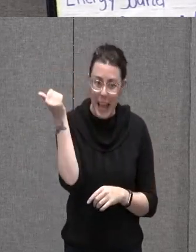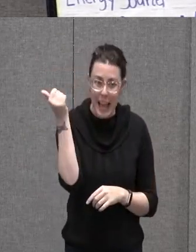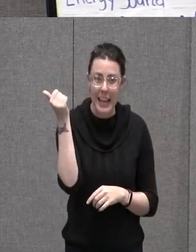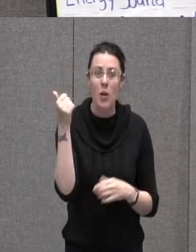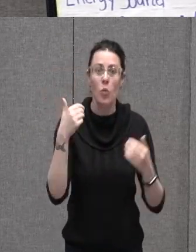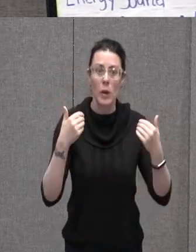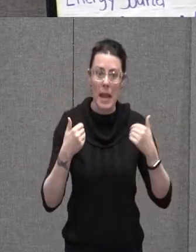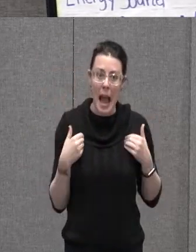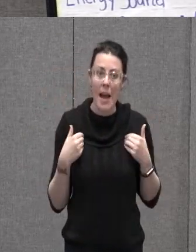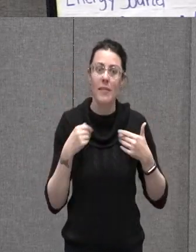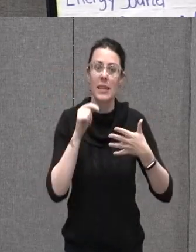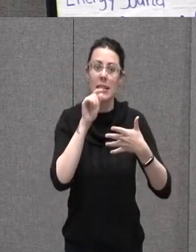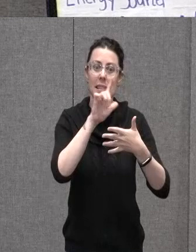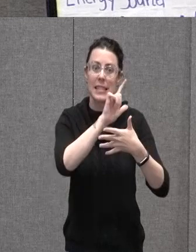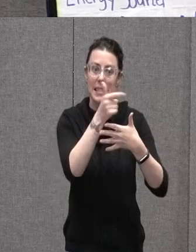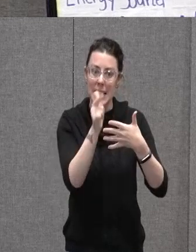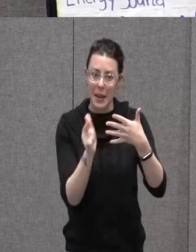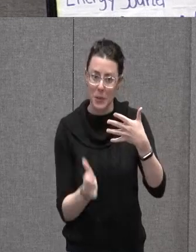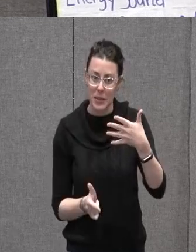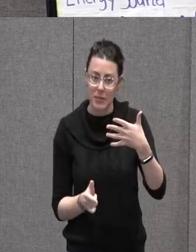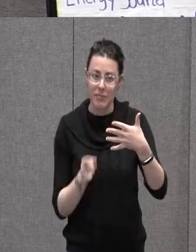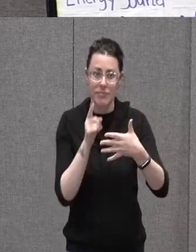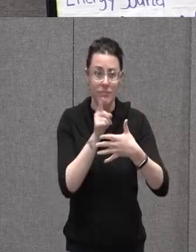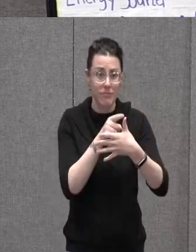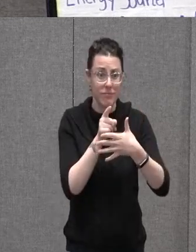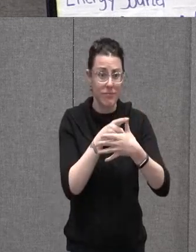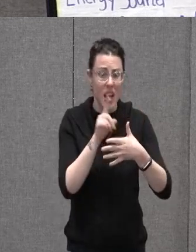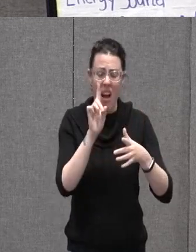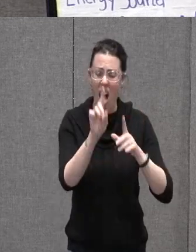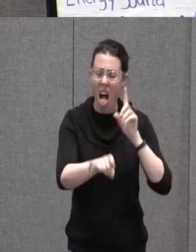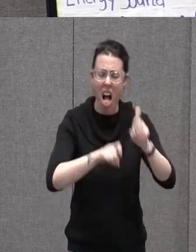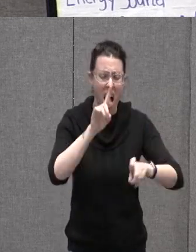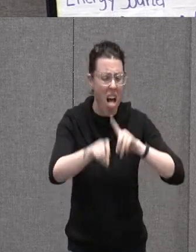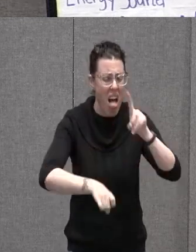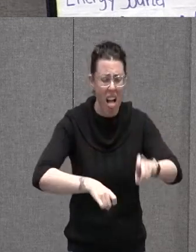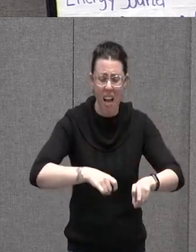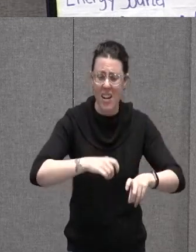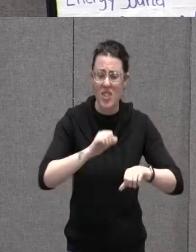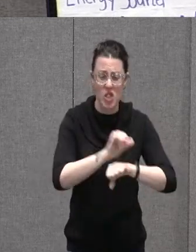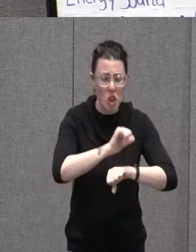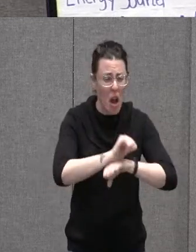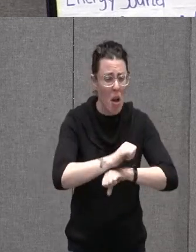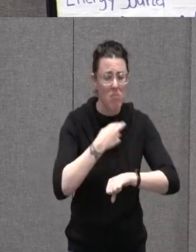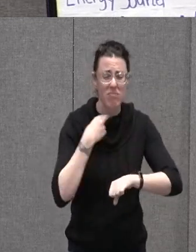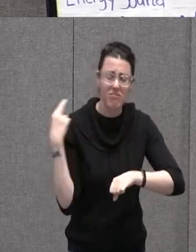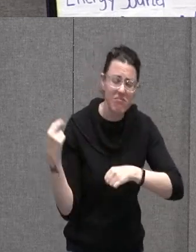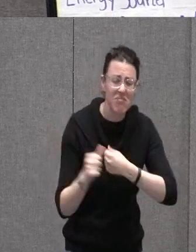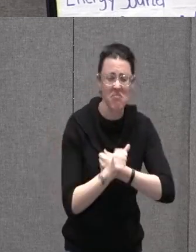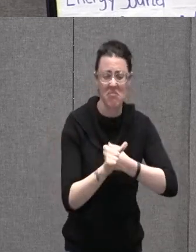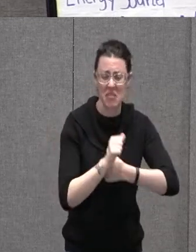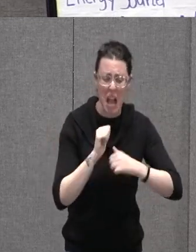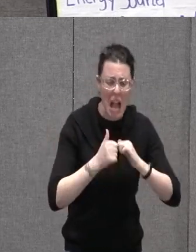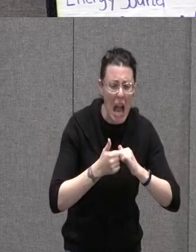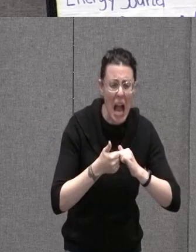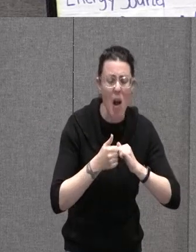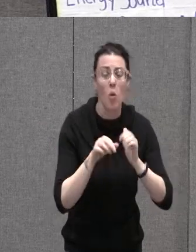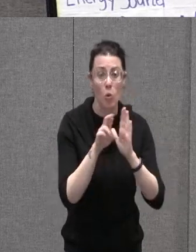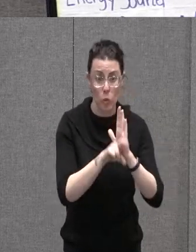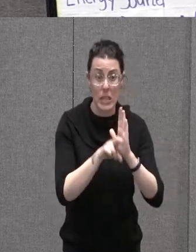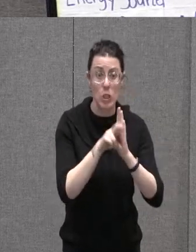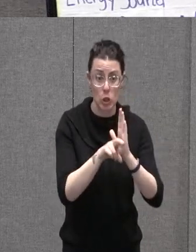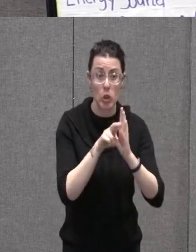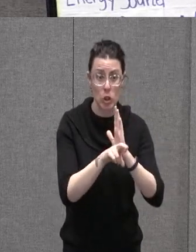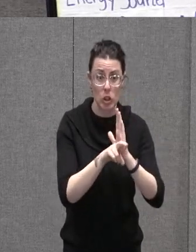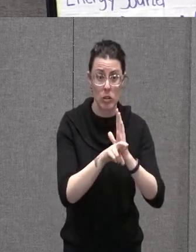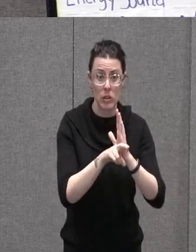steps. We have asked some questions. How is it a hazardous job? Research. Yeah. You have to use your imagination.